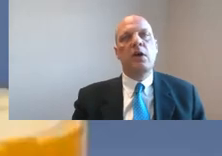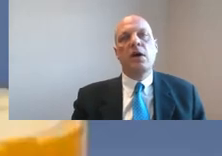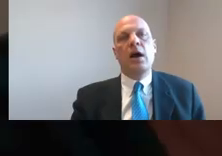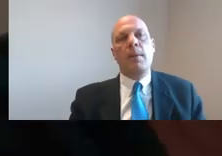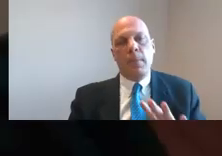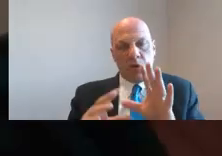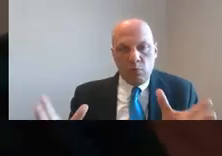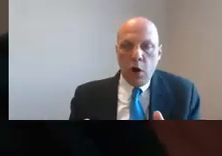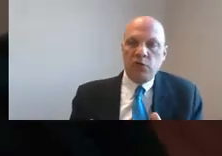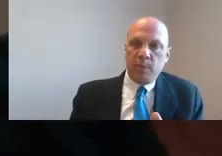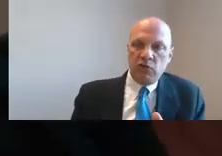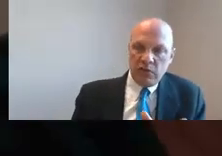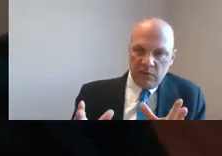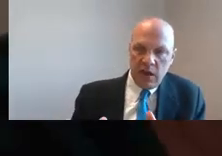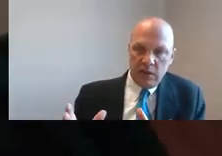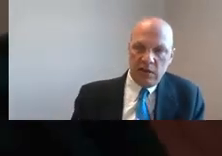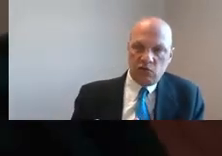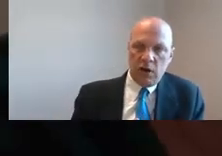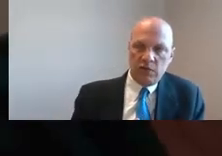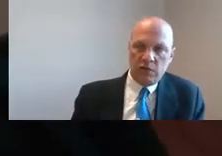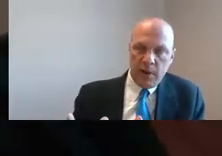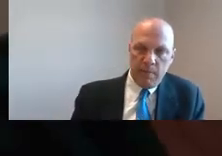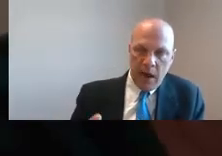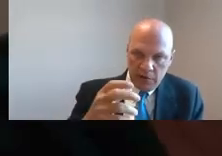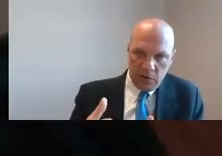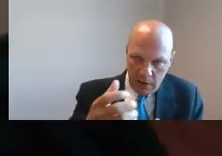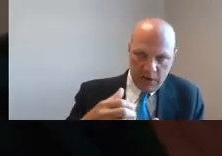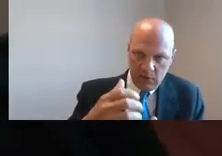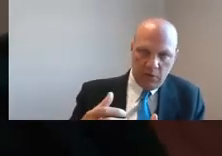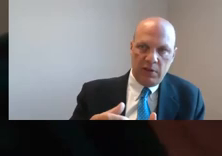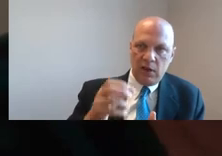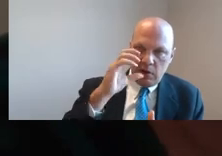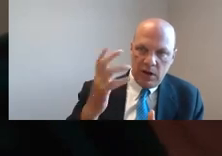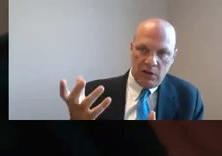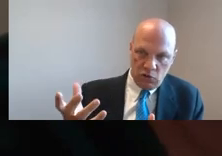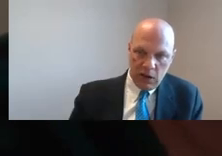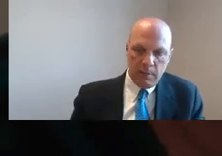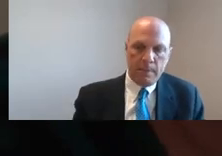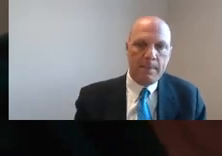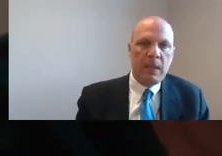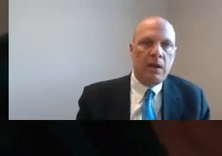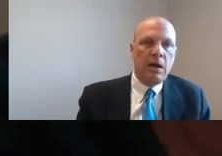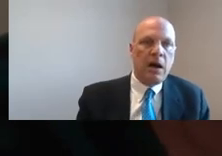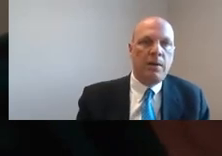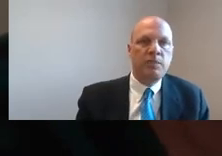things. Most patients take these drugs by mouth, so they mix it with a liquid and drink